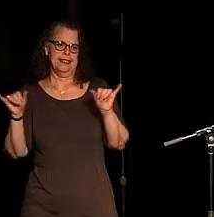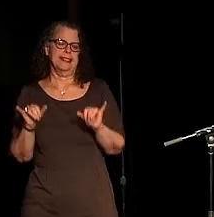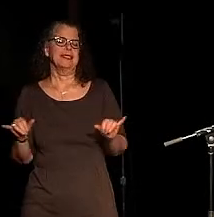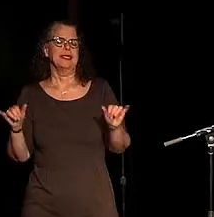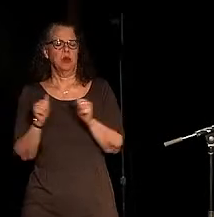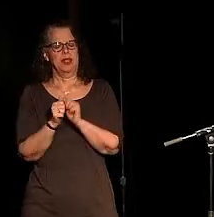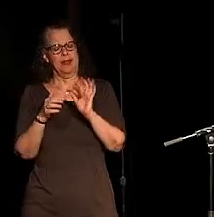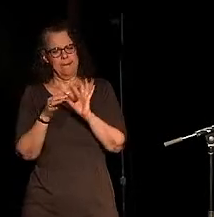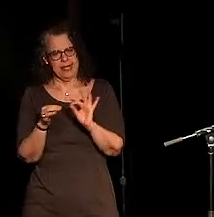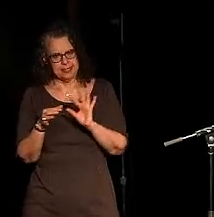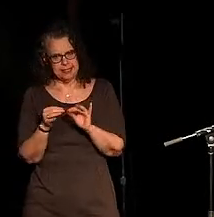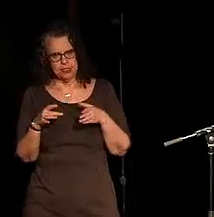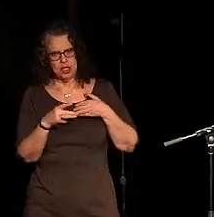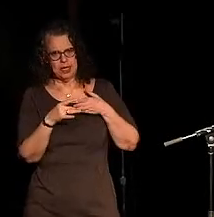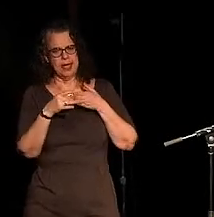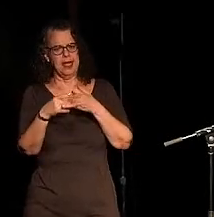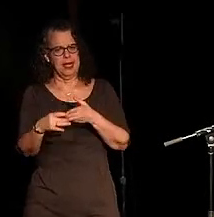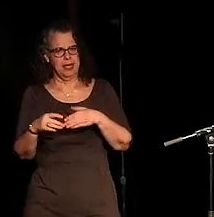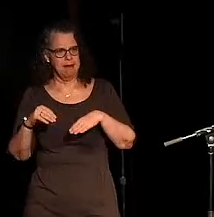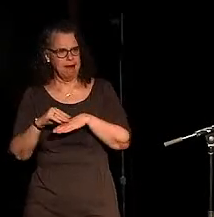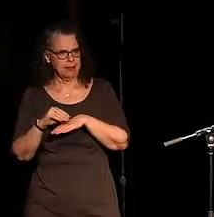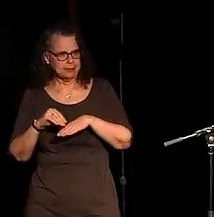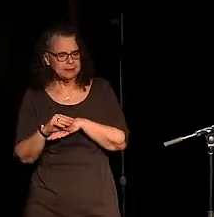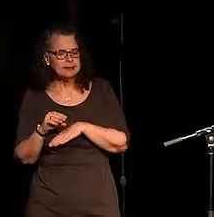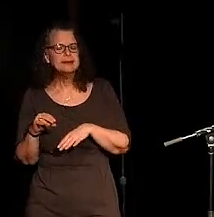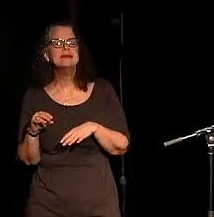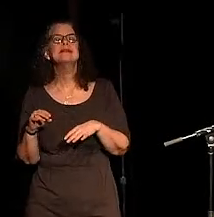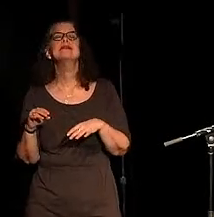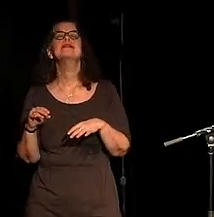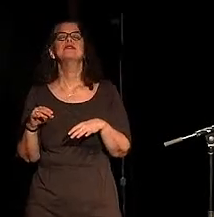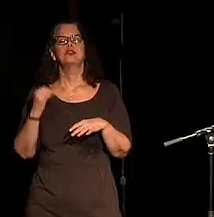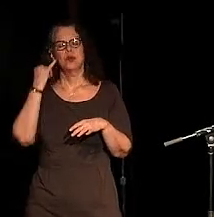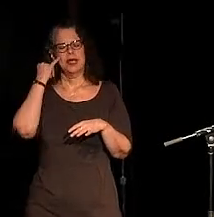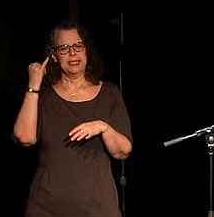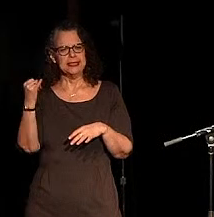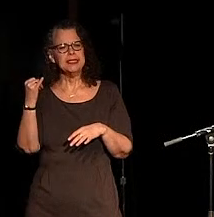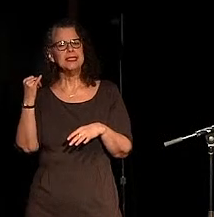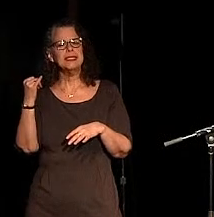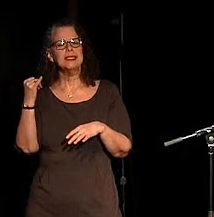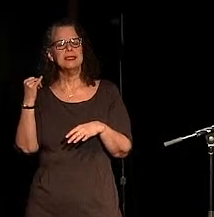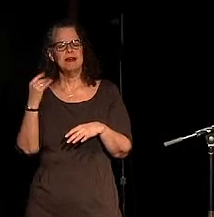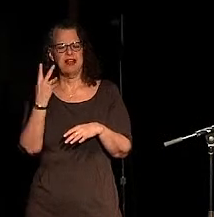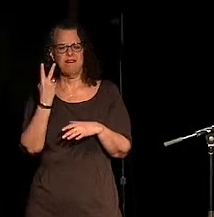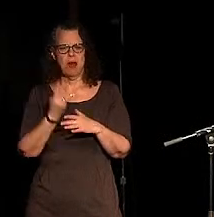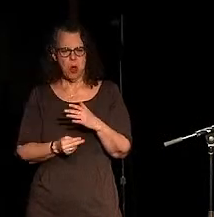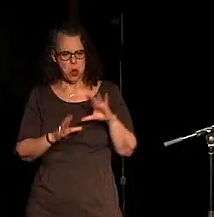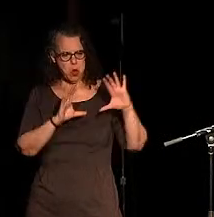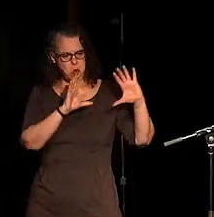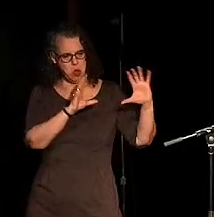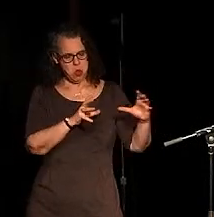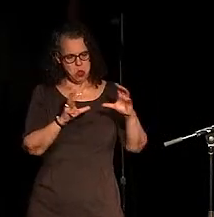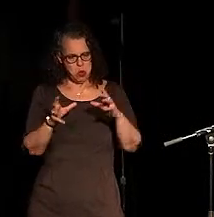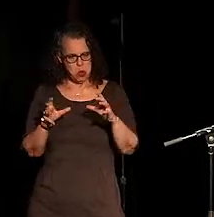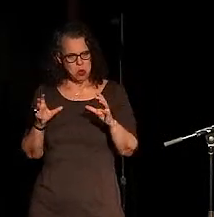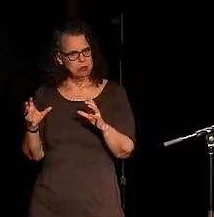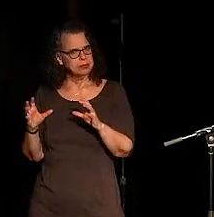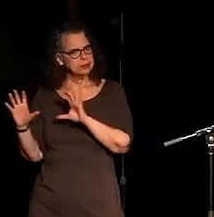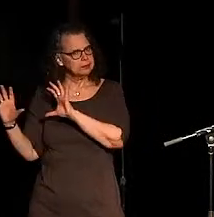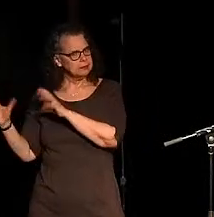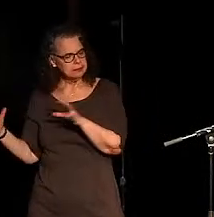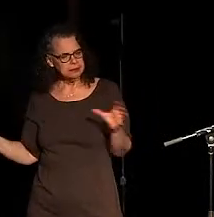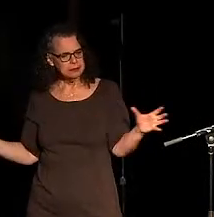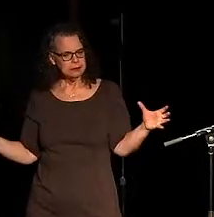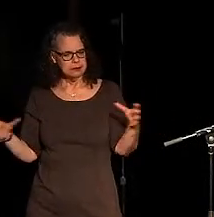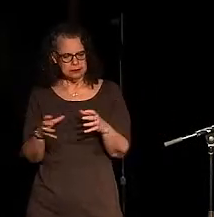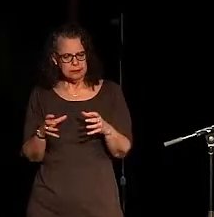of message and guidance. And so the idea of bringing both groups of colleagues together is to make